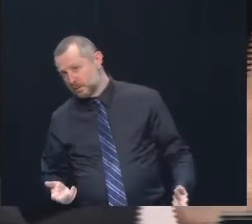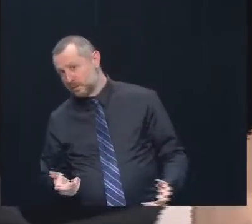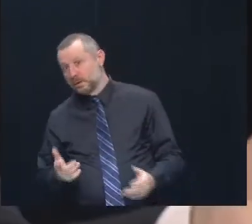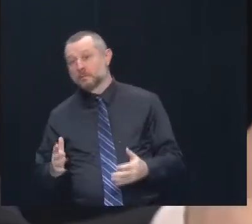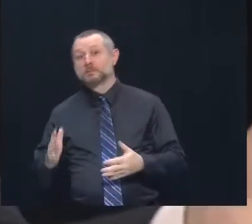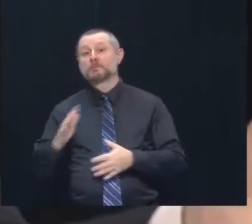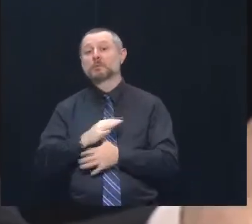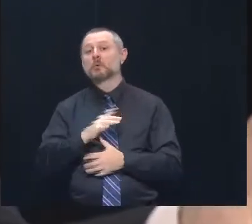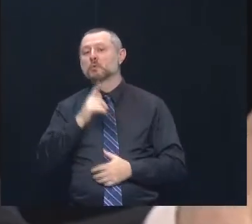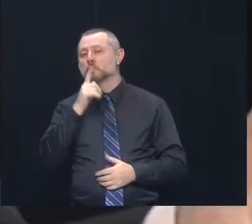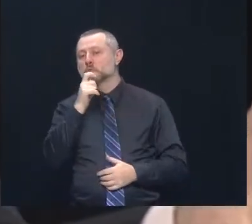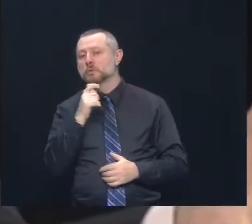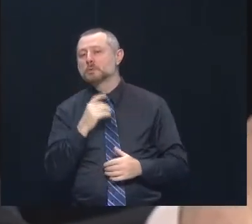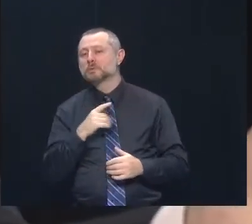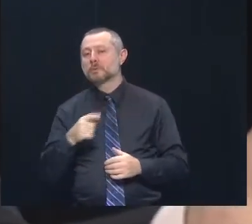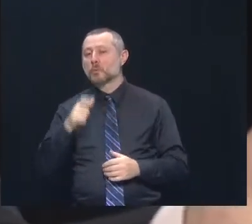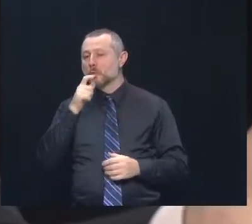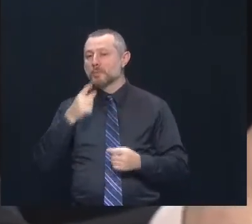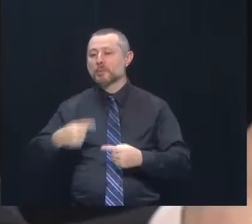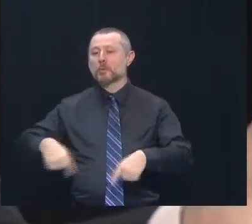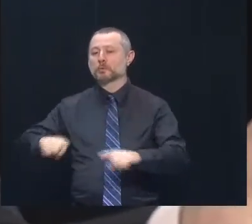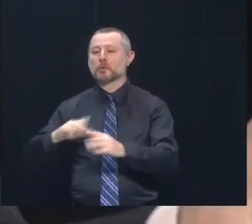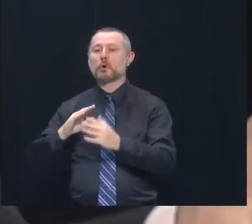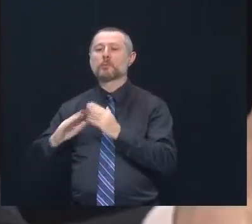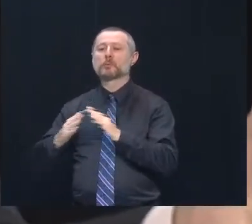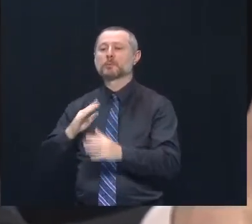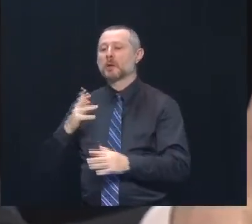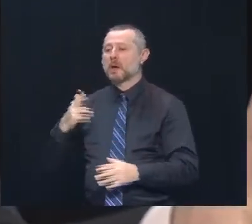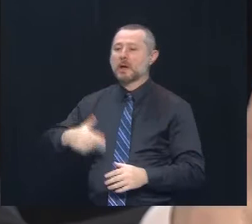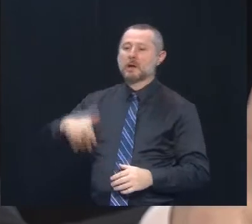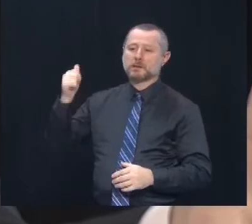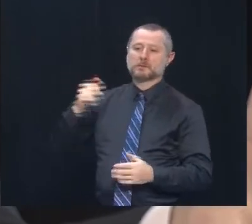the communities that have the higher death rate?